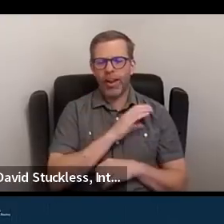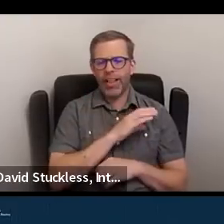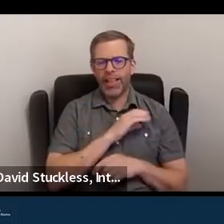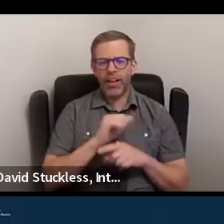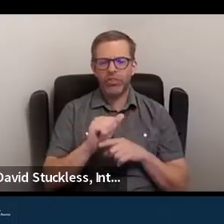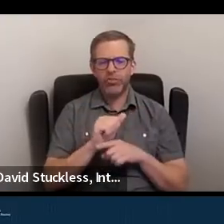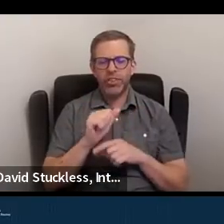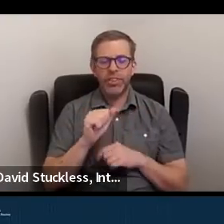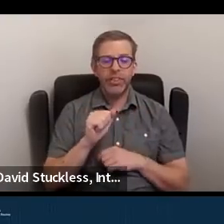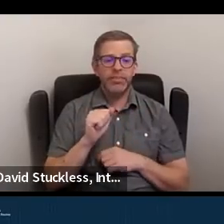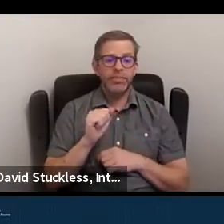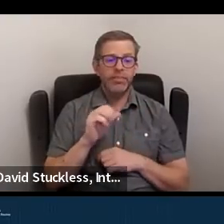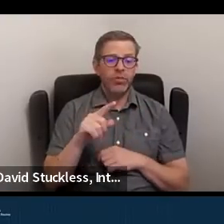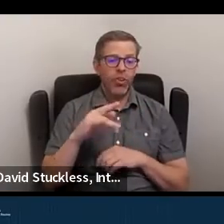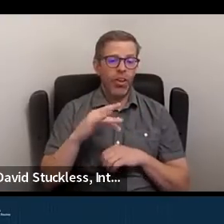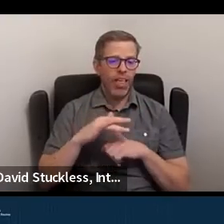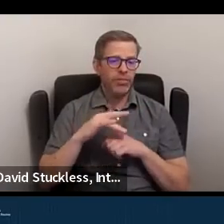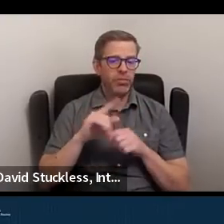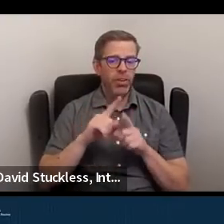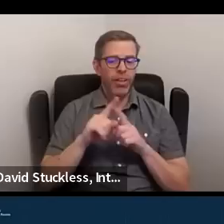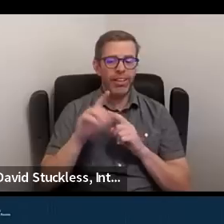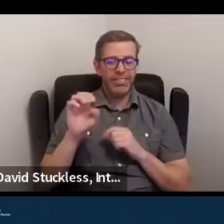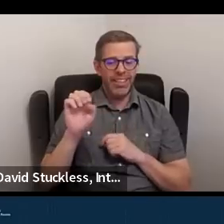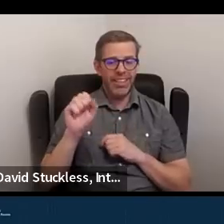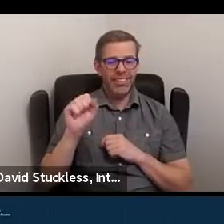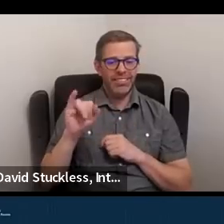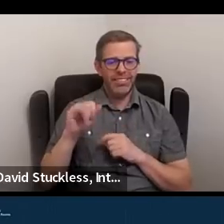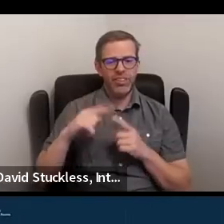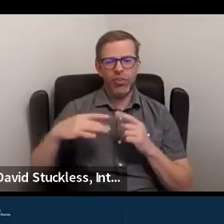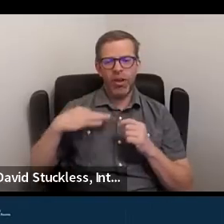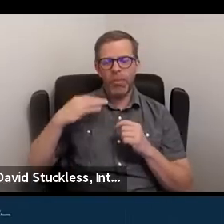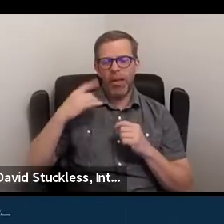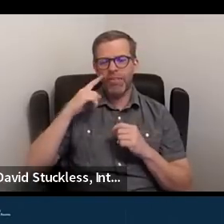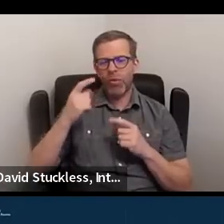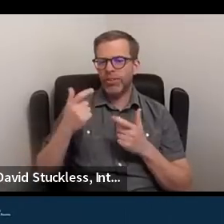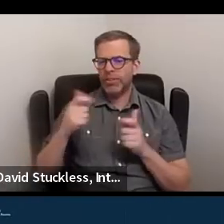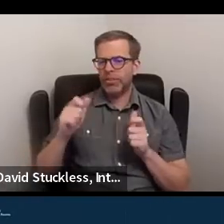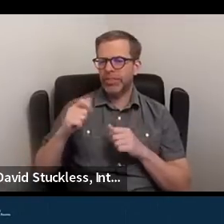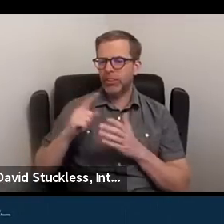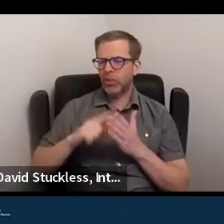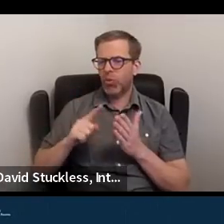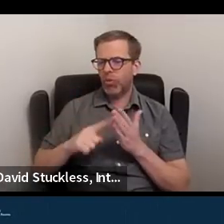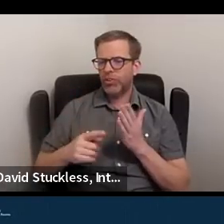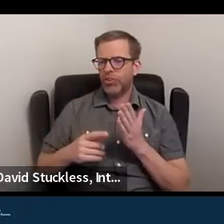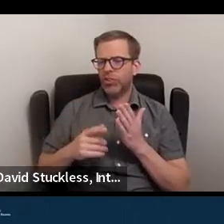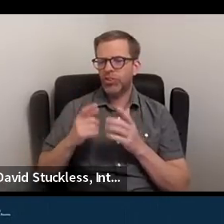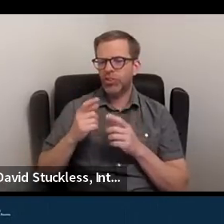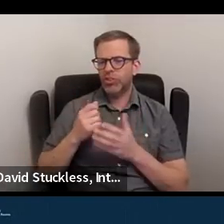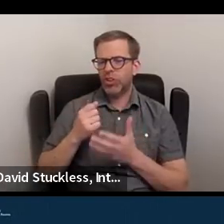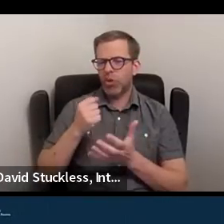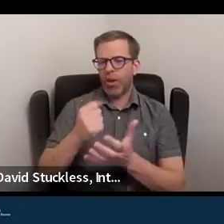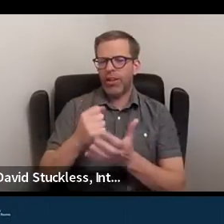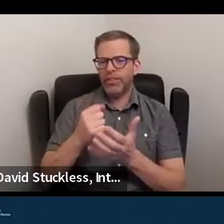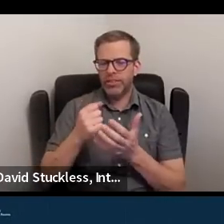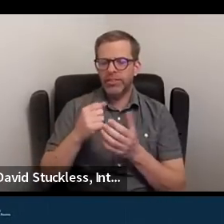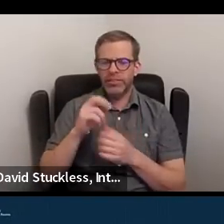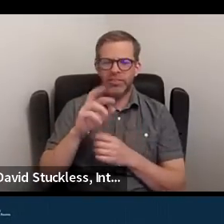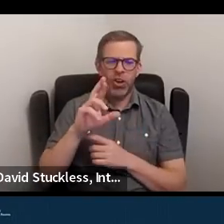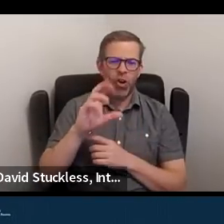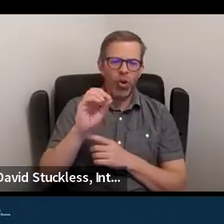So you're eligible as an early stage investigator to apply for a substantial research grant mechanism. In this case, would be an